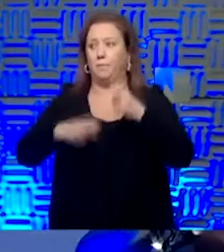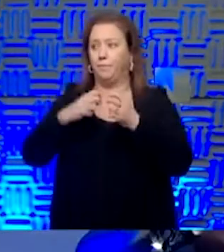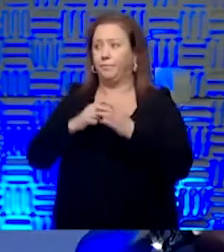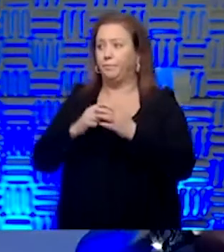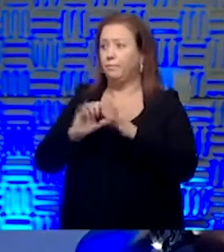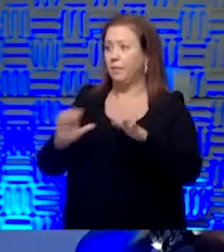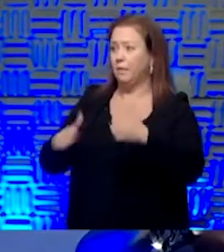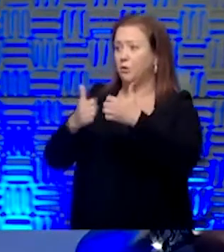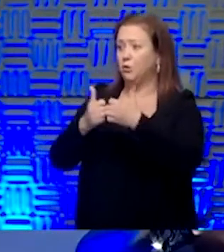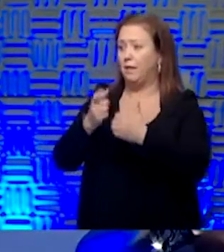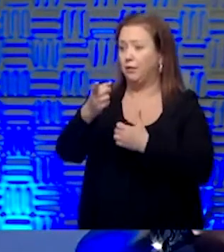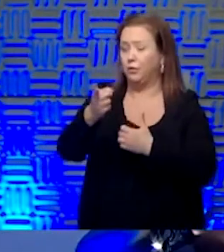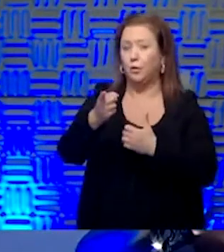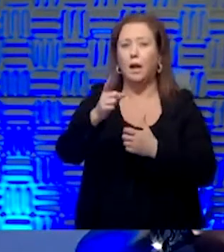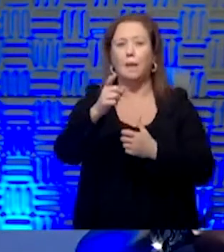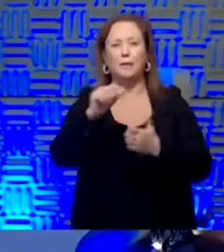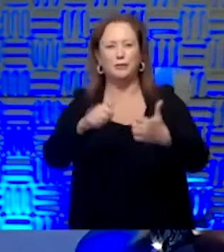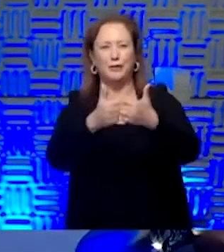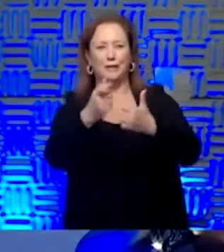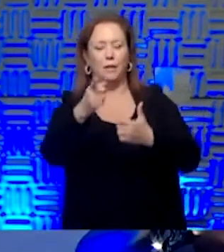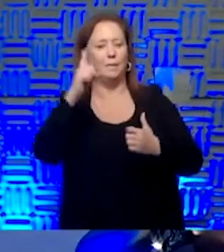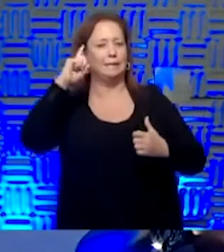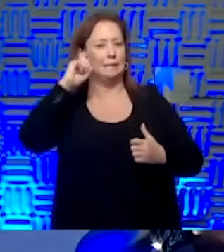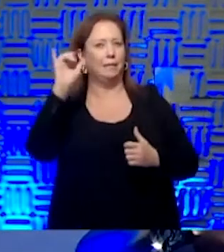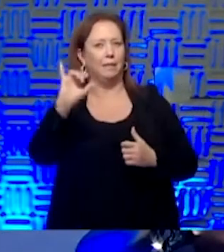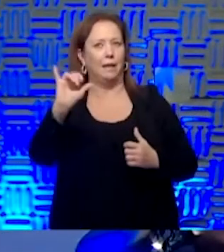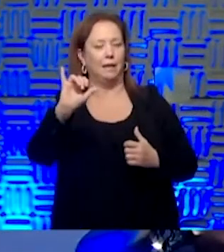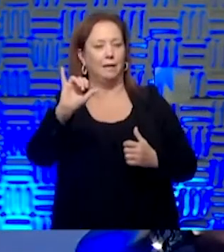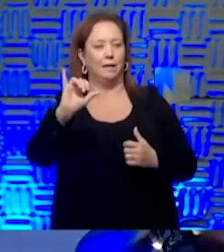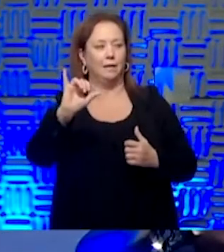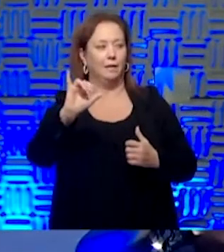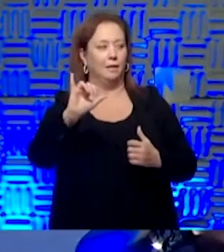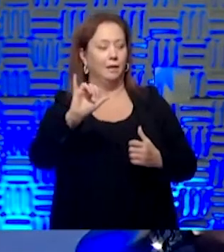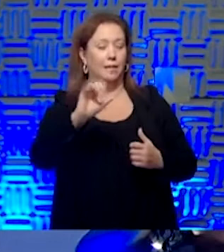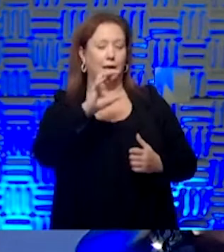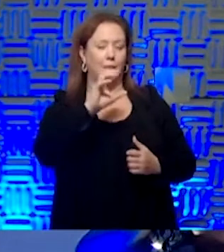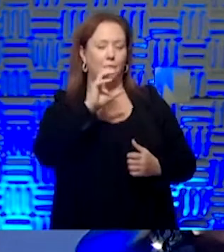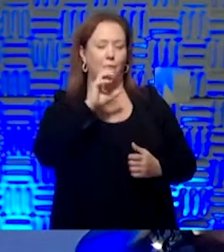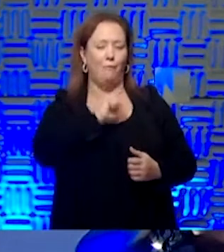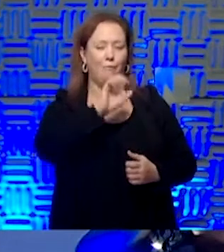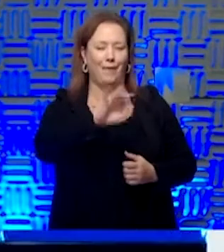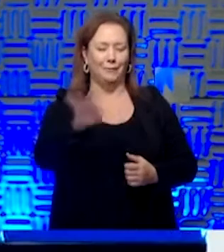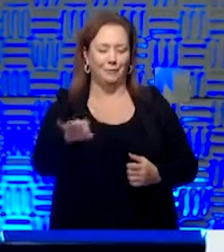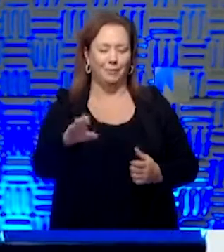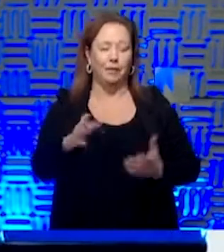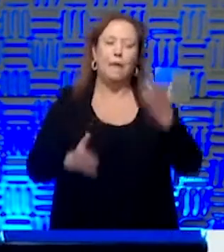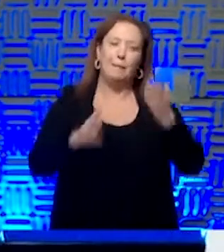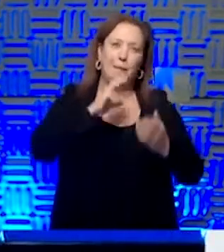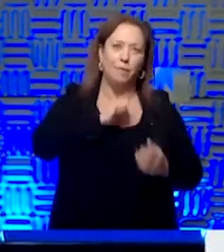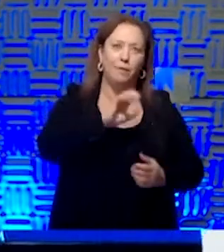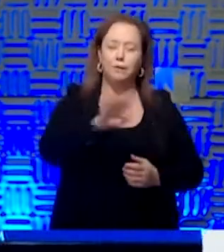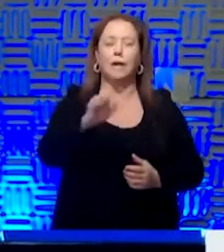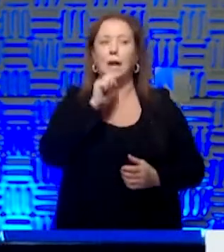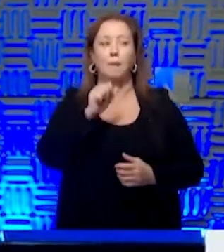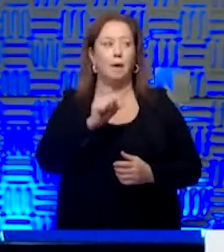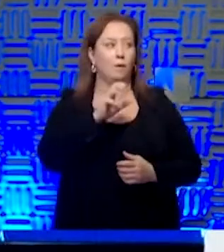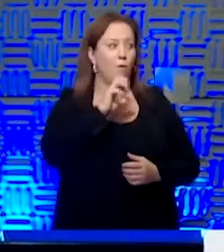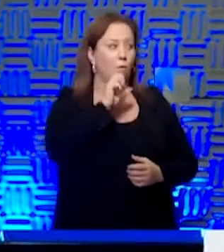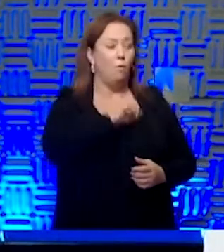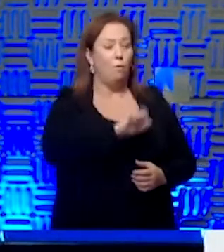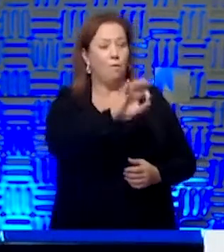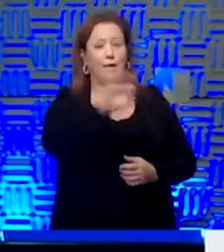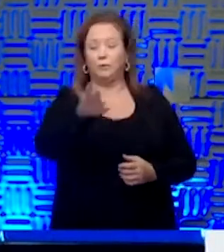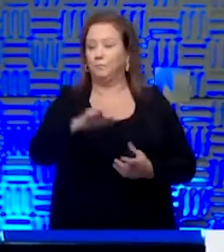for you. This is now I'm going to sound like this is going to sound like I'm old-fashioned, which maybe I'm not. No, actually, I'm not. So